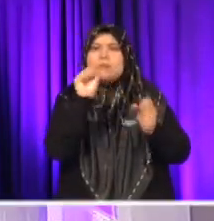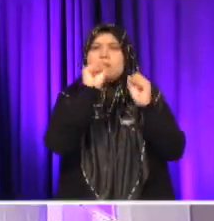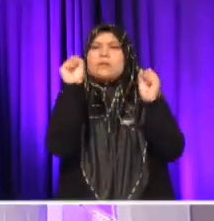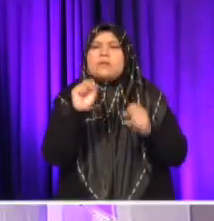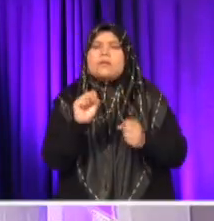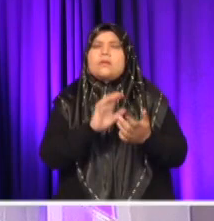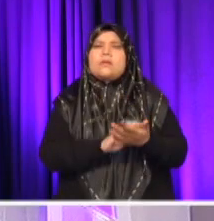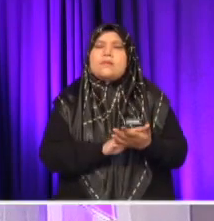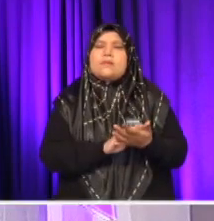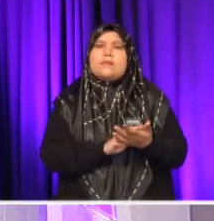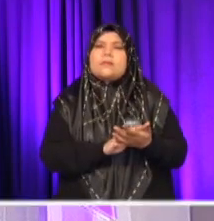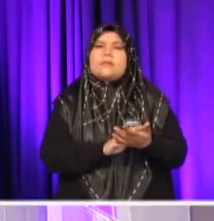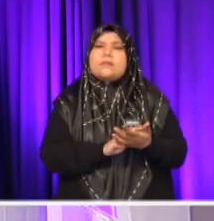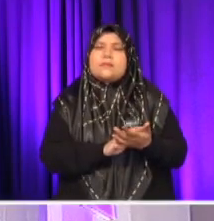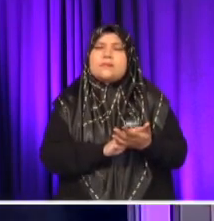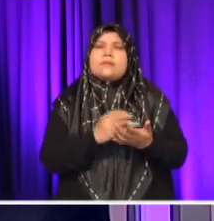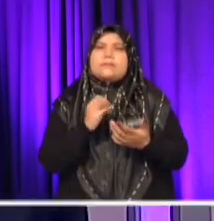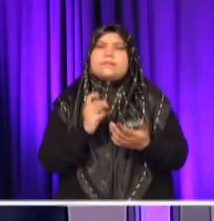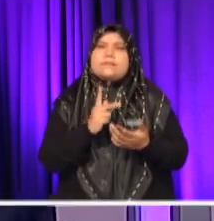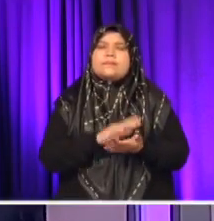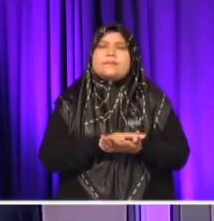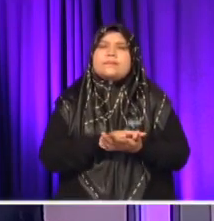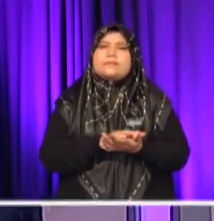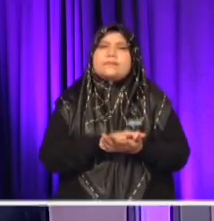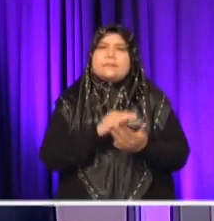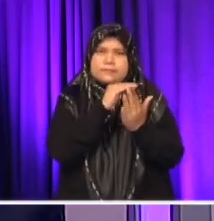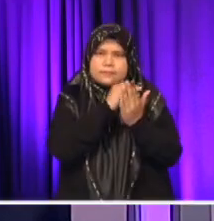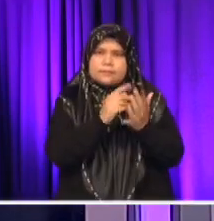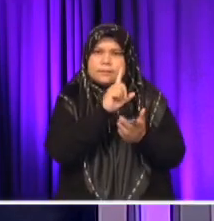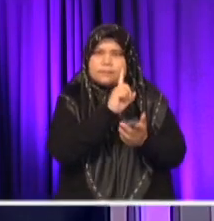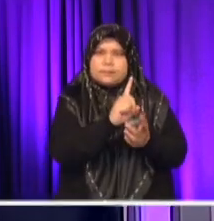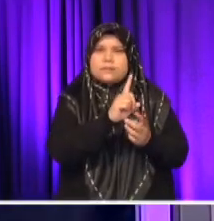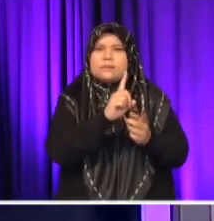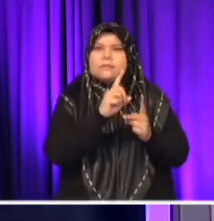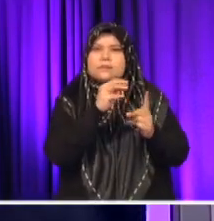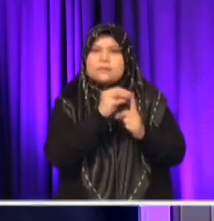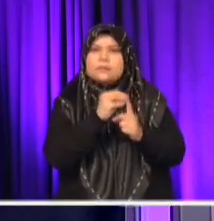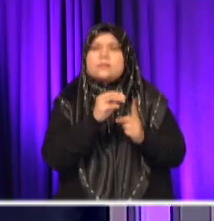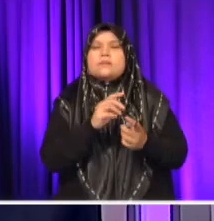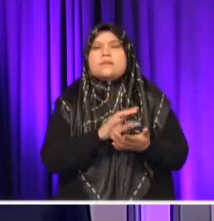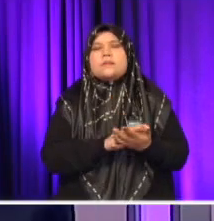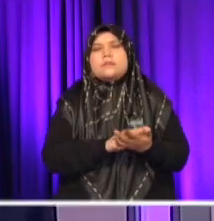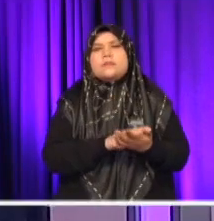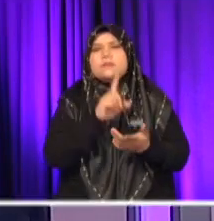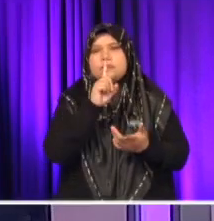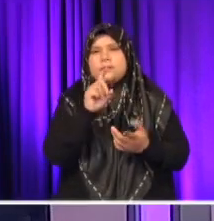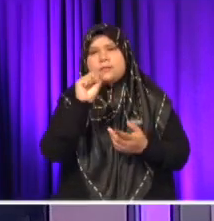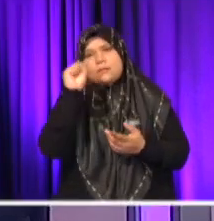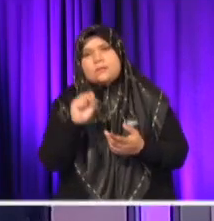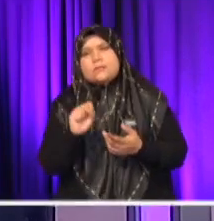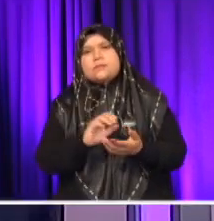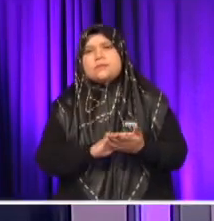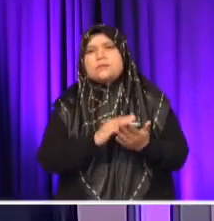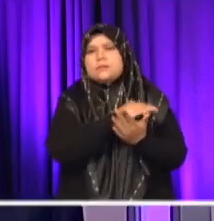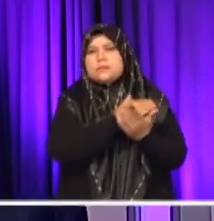Is it 1 mark each? Oh, that's a good question. All right. So for each question is worth 1 mark. Okay. So for part 1 until